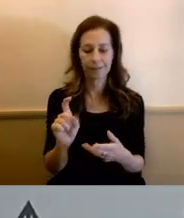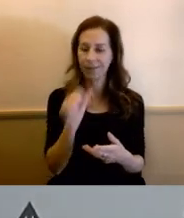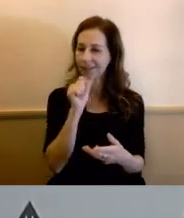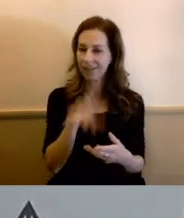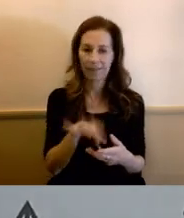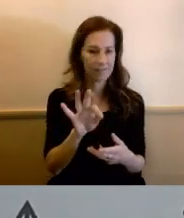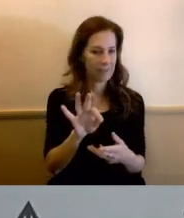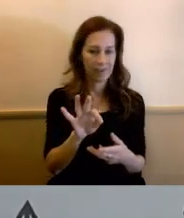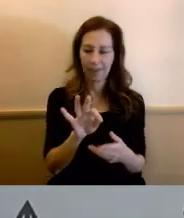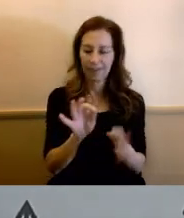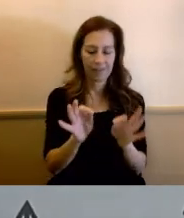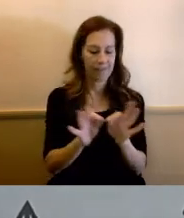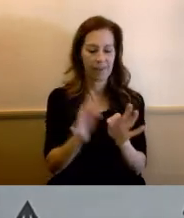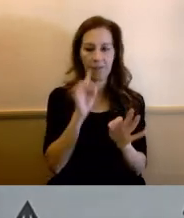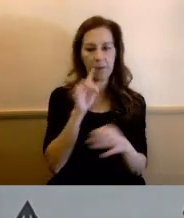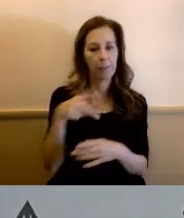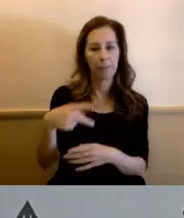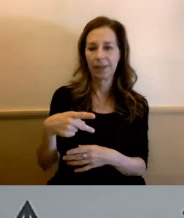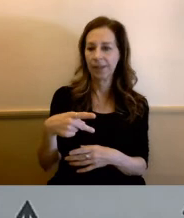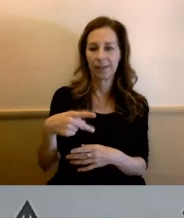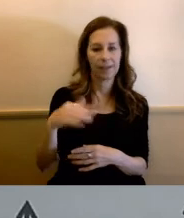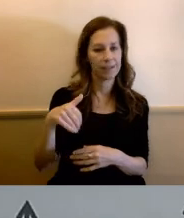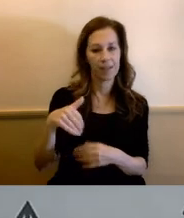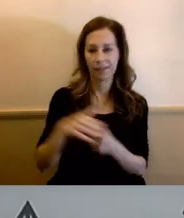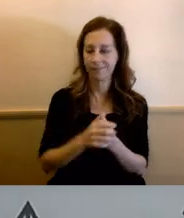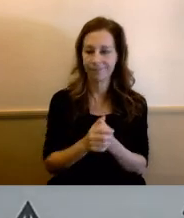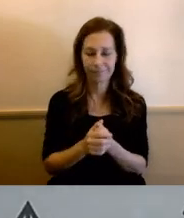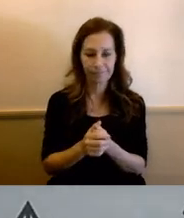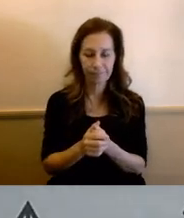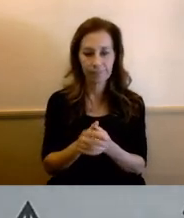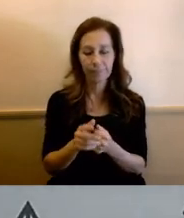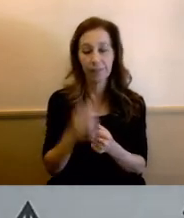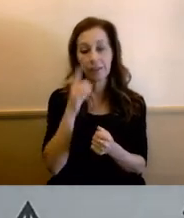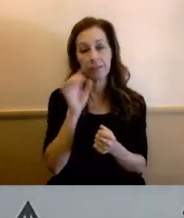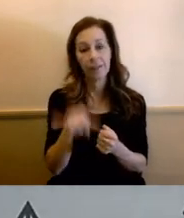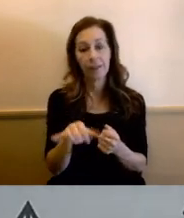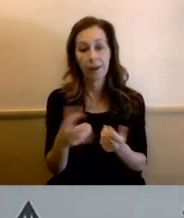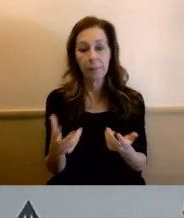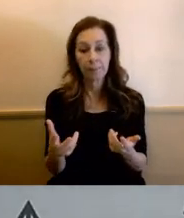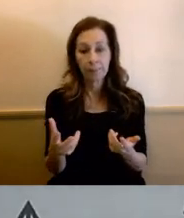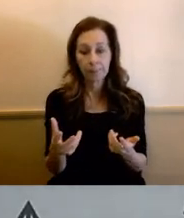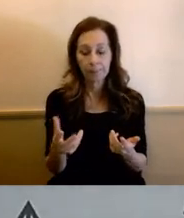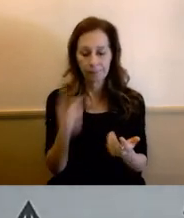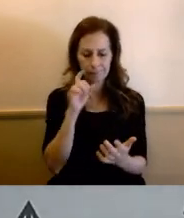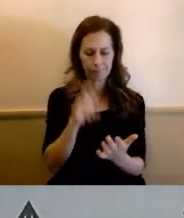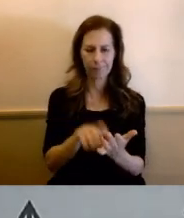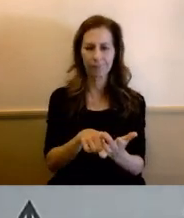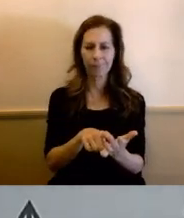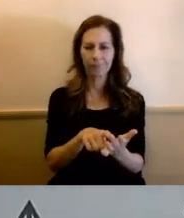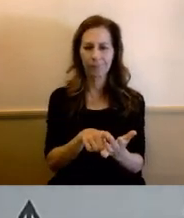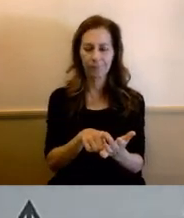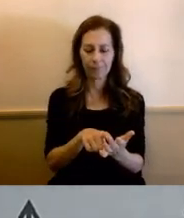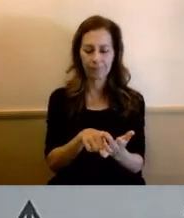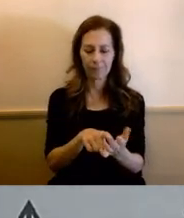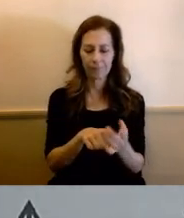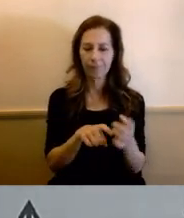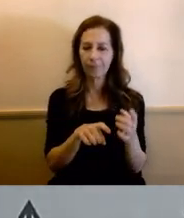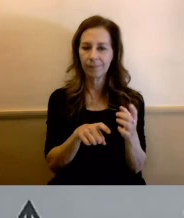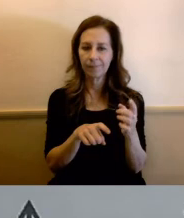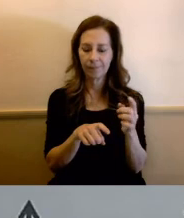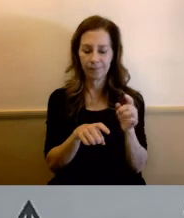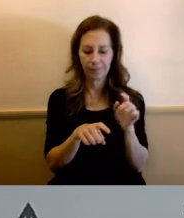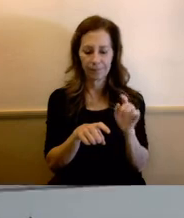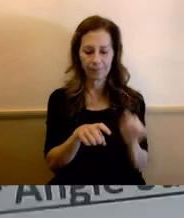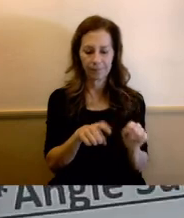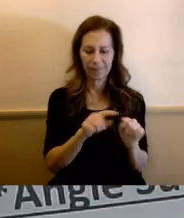yet. So to do that, well, look, this one is vertical to that one. So they